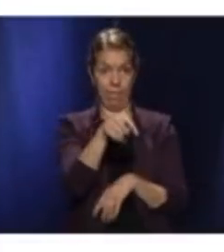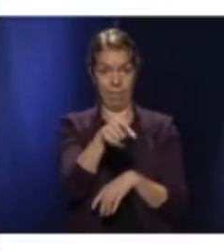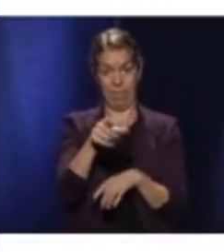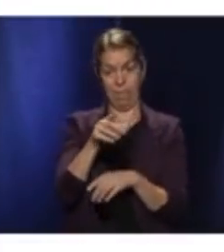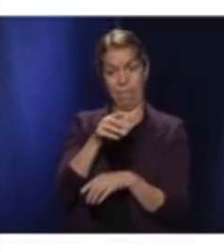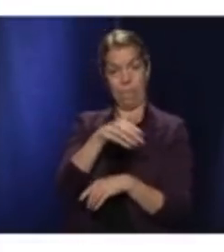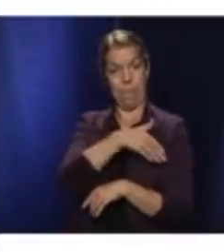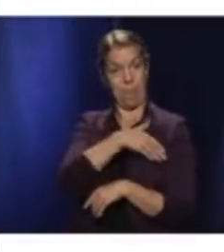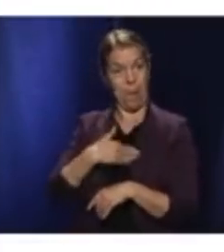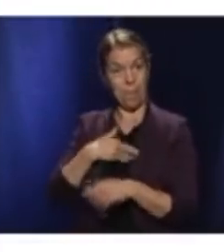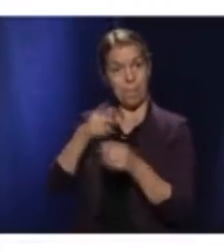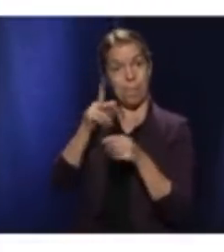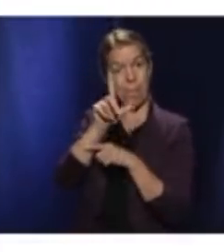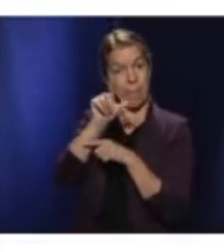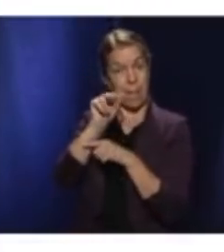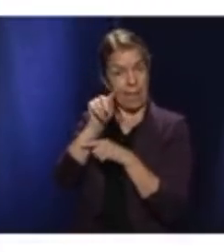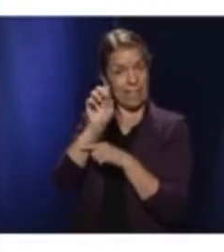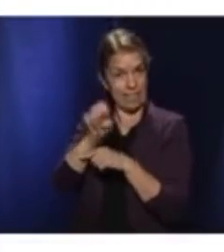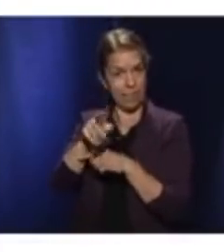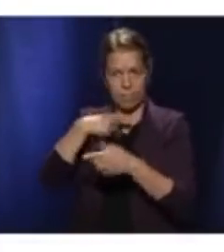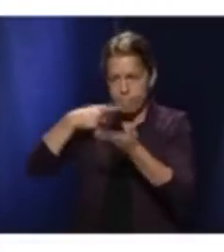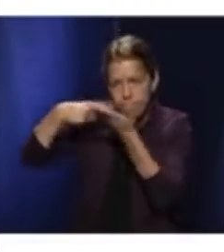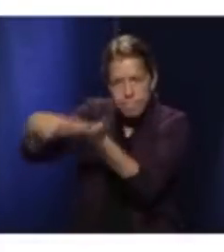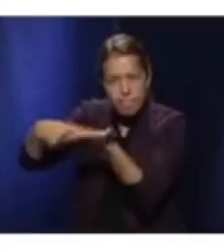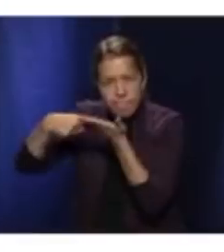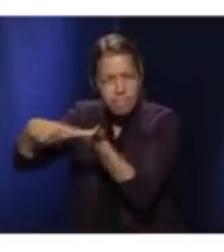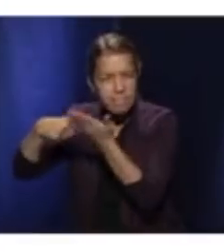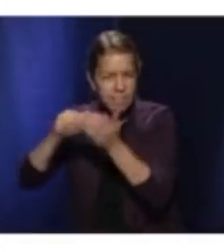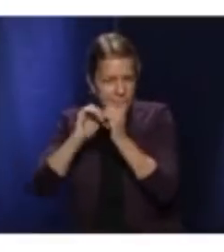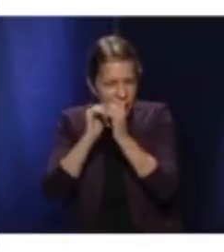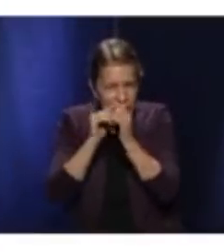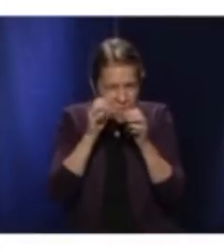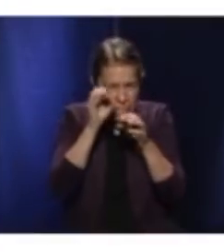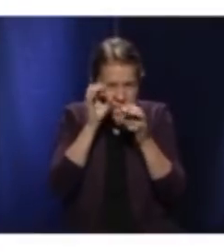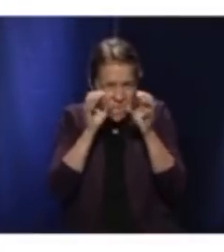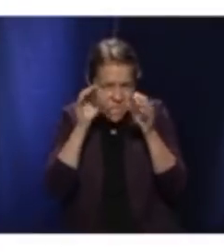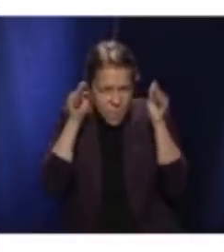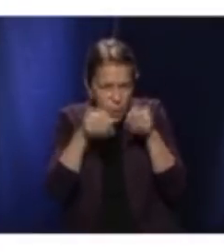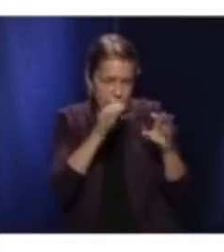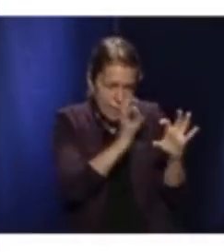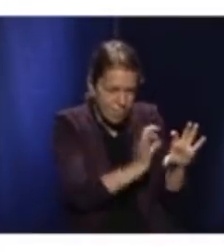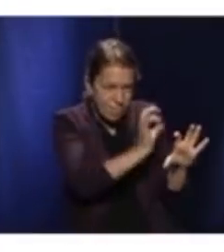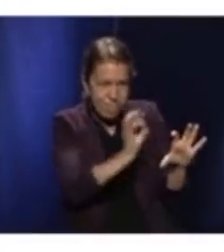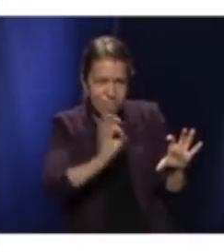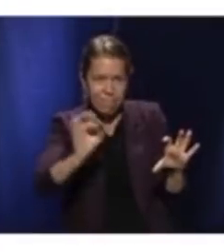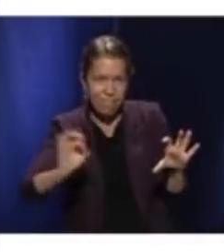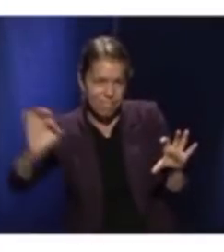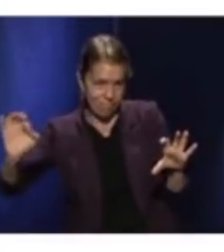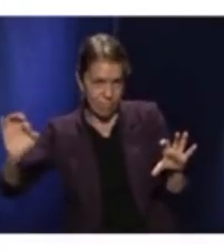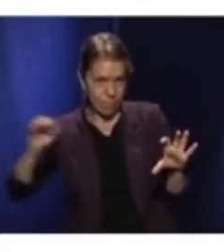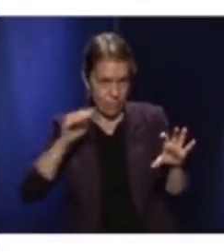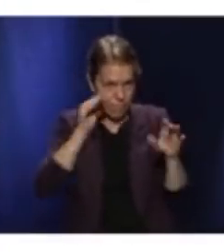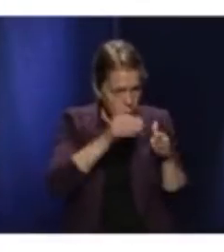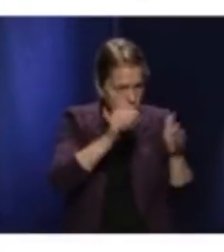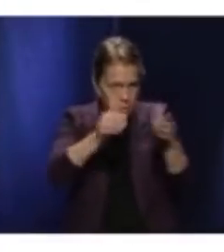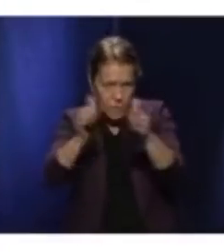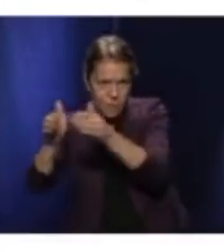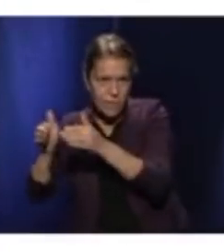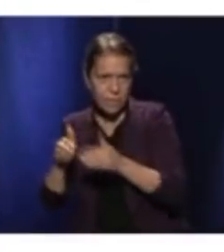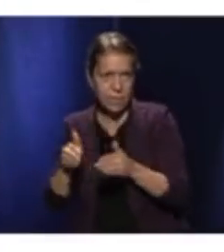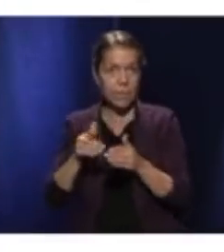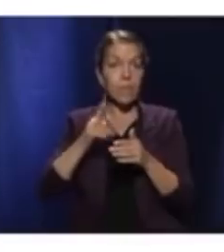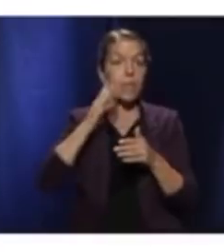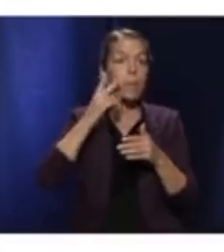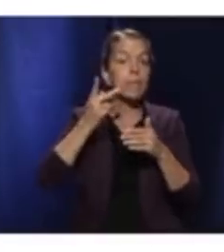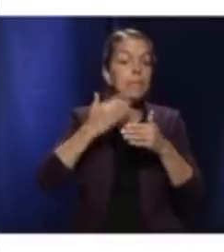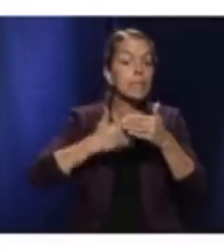targeted approach with certain sub-region so that we can be, and I've said that many times, ahead of the parade.